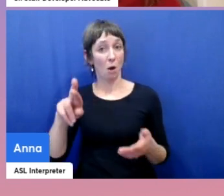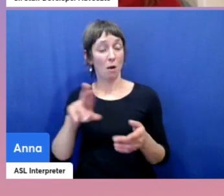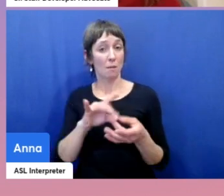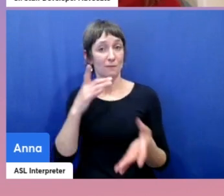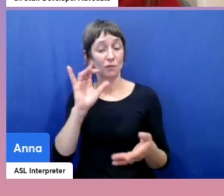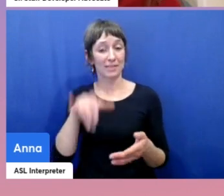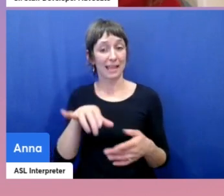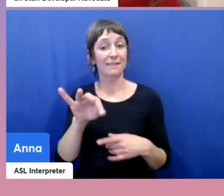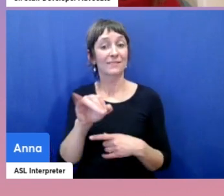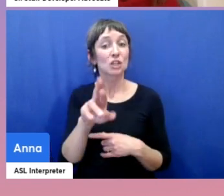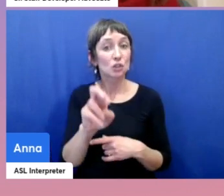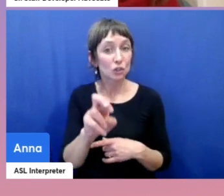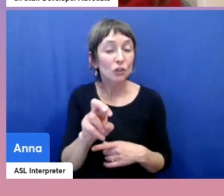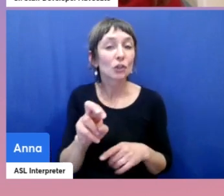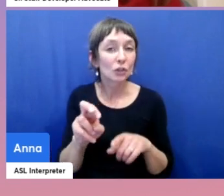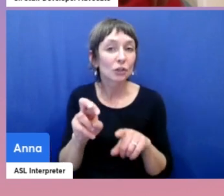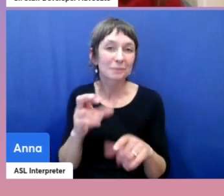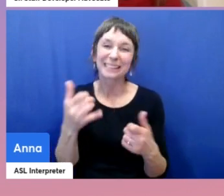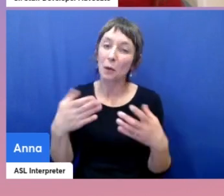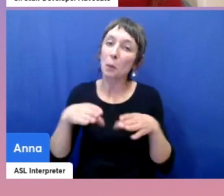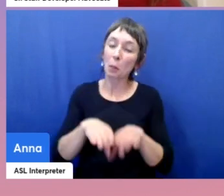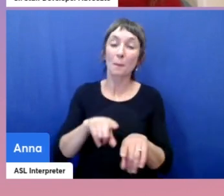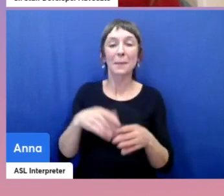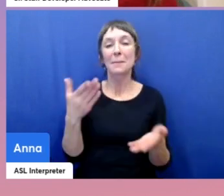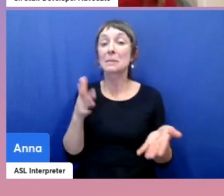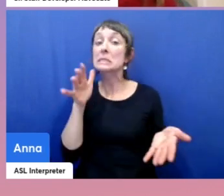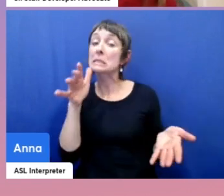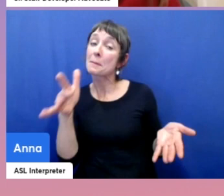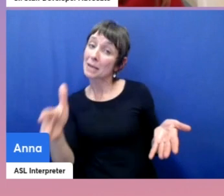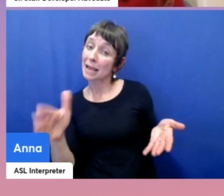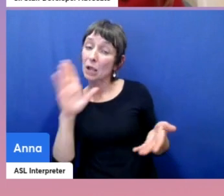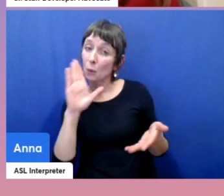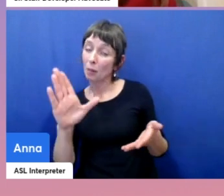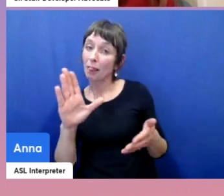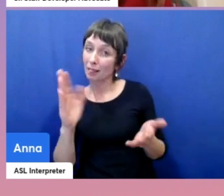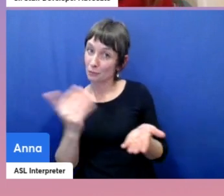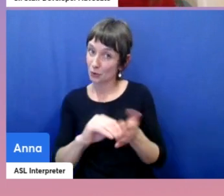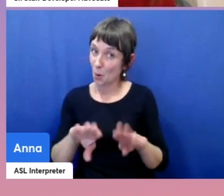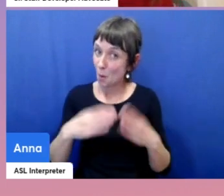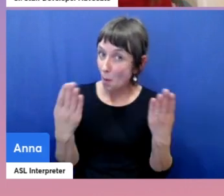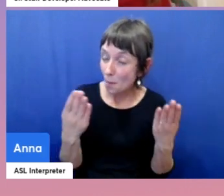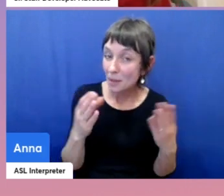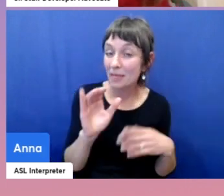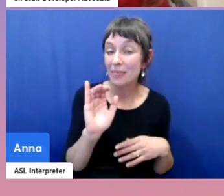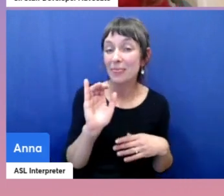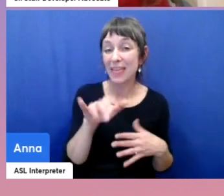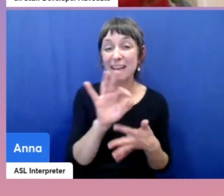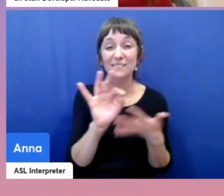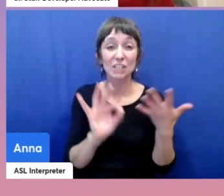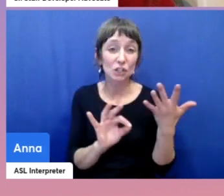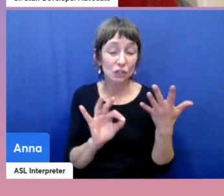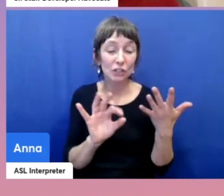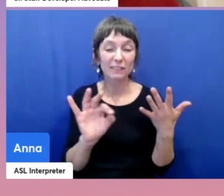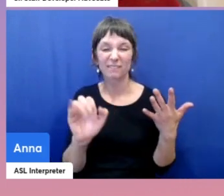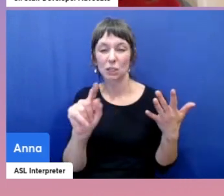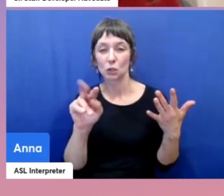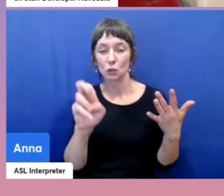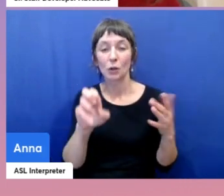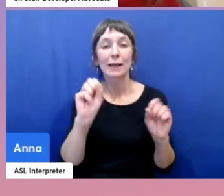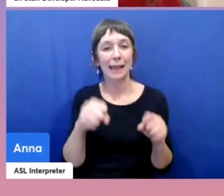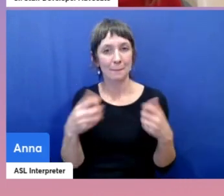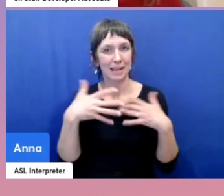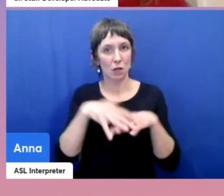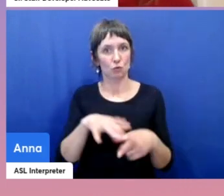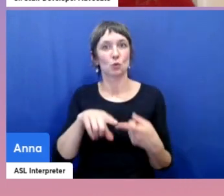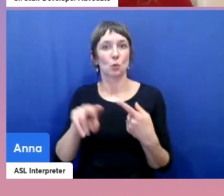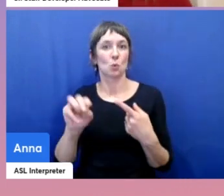now closed, but perhaps someday it'll be reopened and this feature can be integrated into Nomad. Luiz